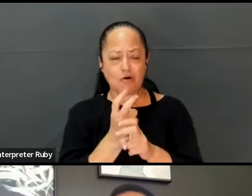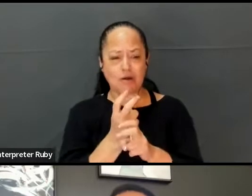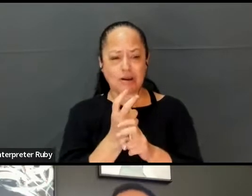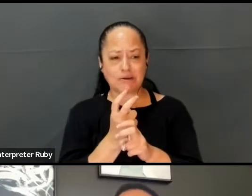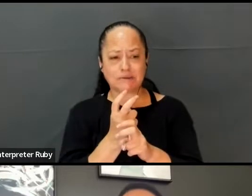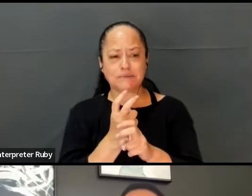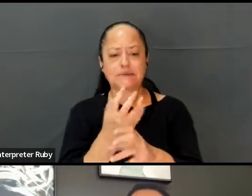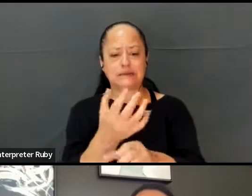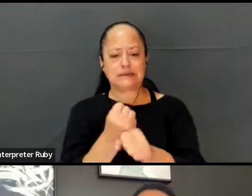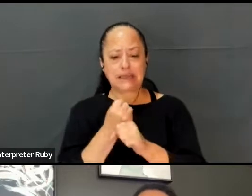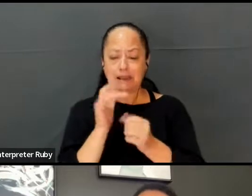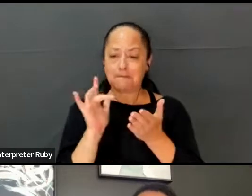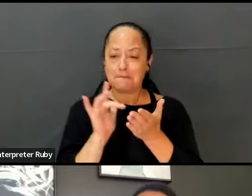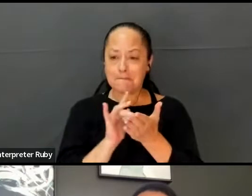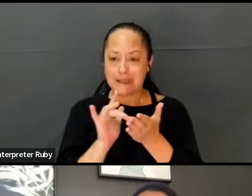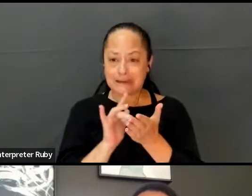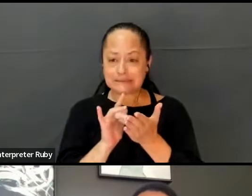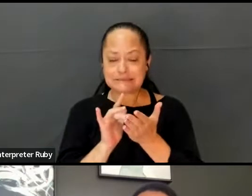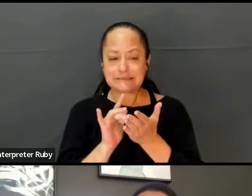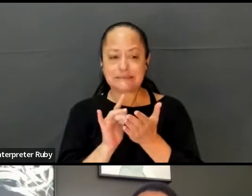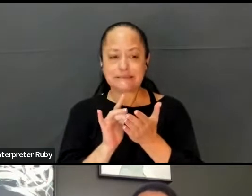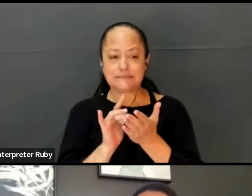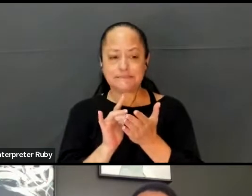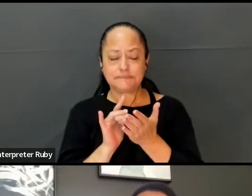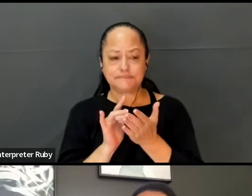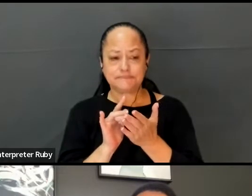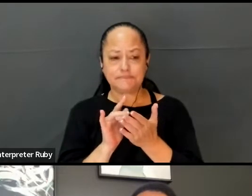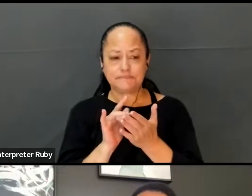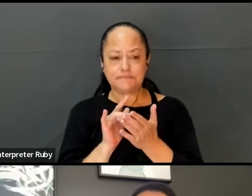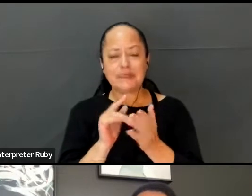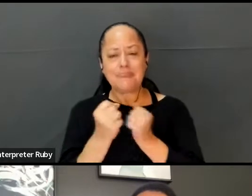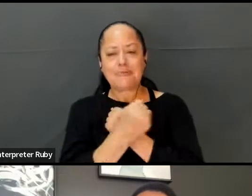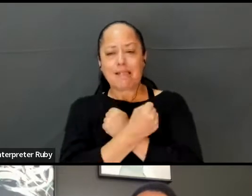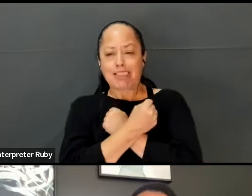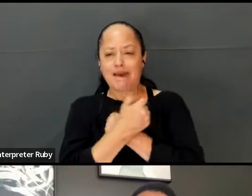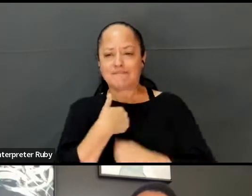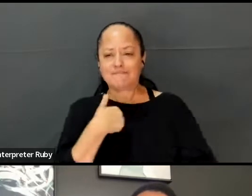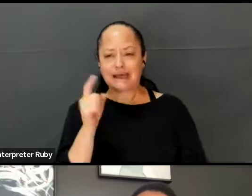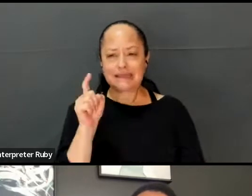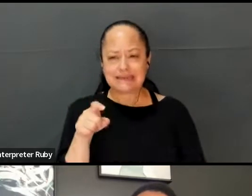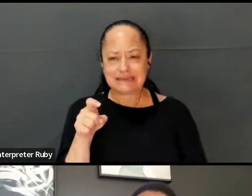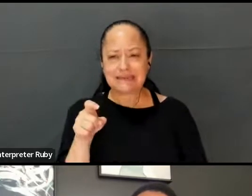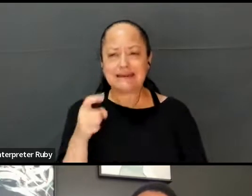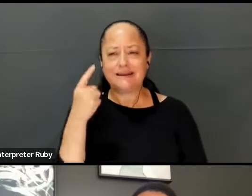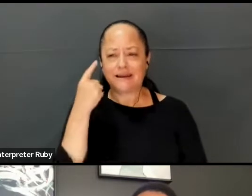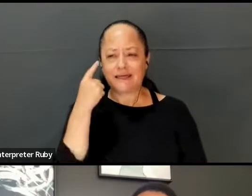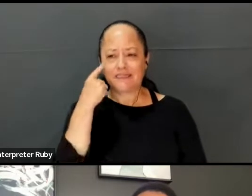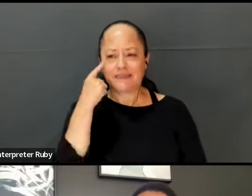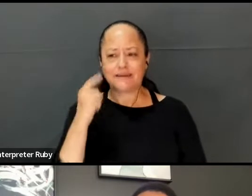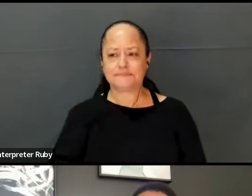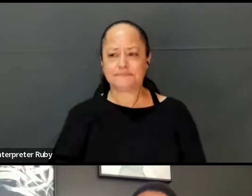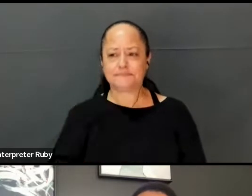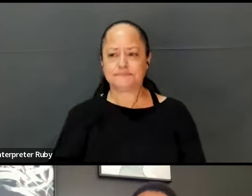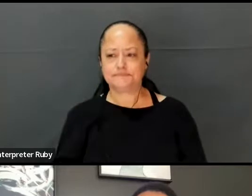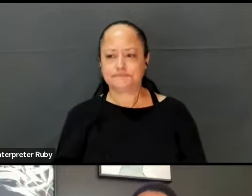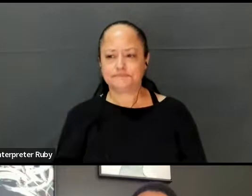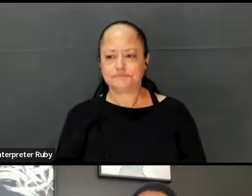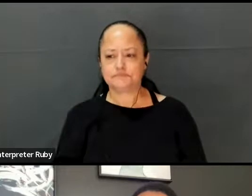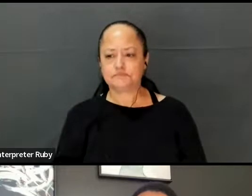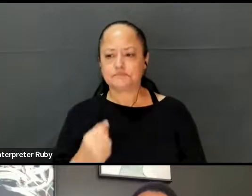me the medicine and the kind of love that I needed. And I think that is one of